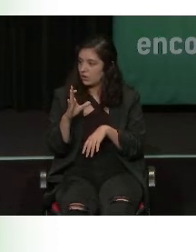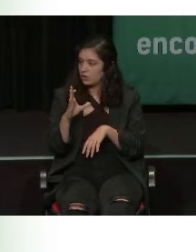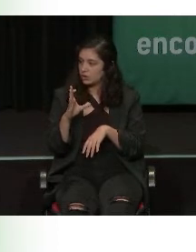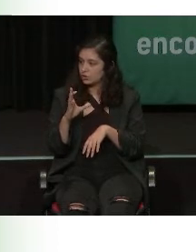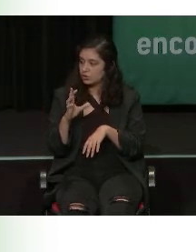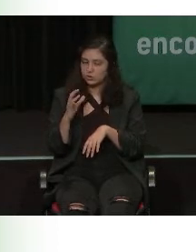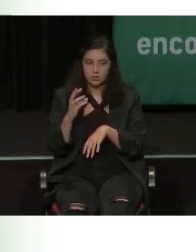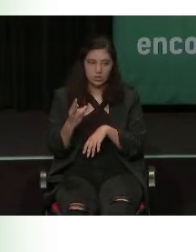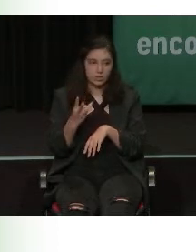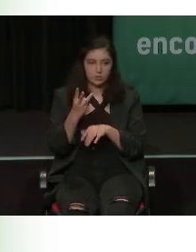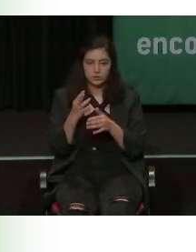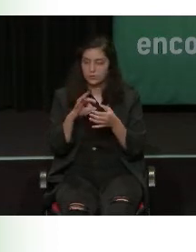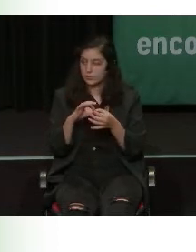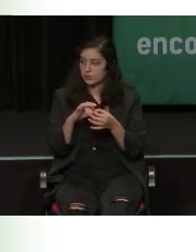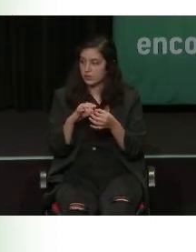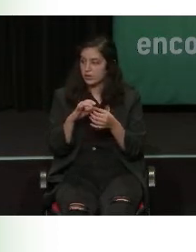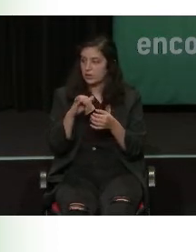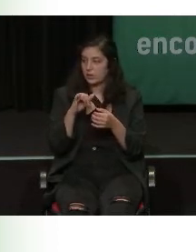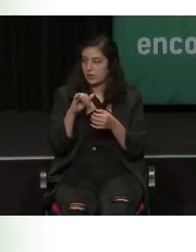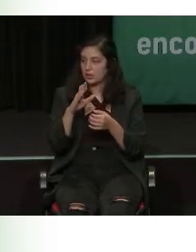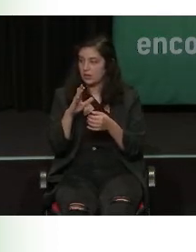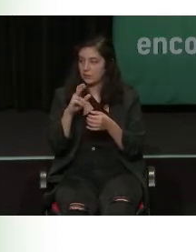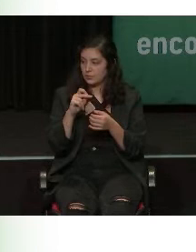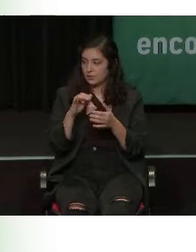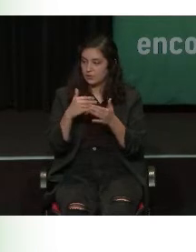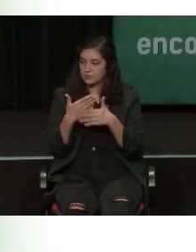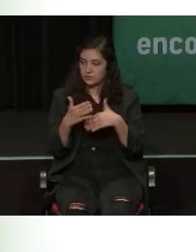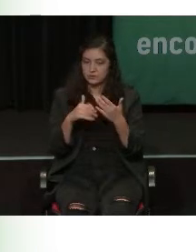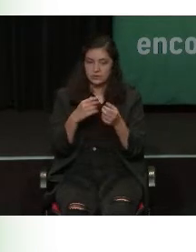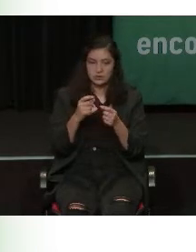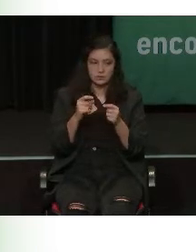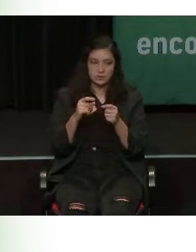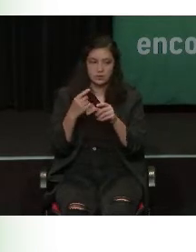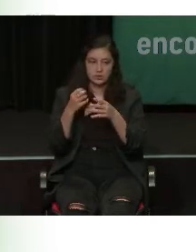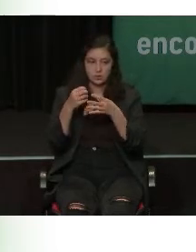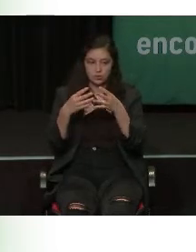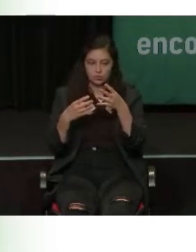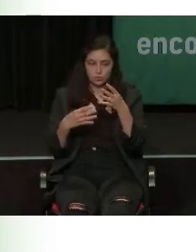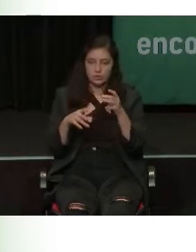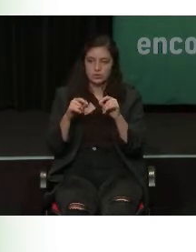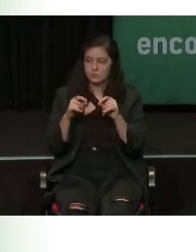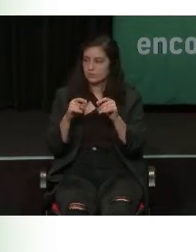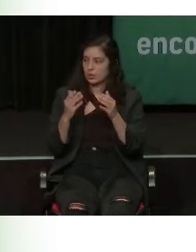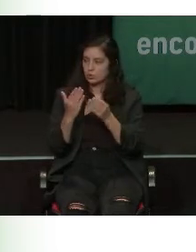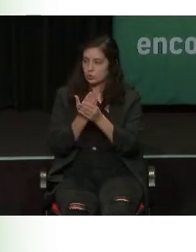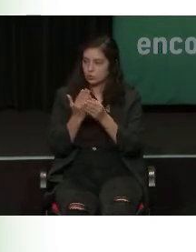the API plant, for the finished dosage plant, for the bioequivalence center, and the dossier